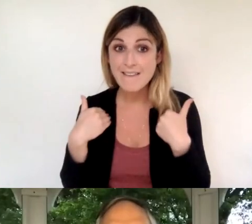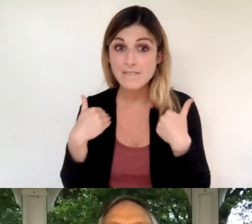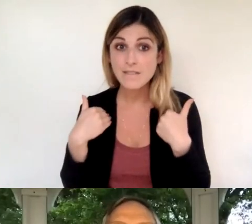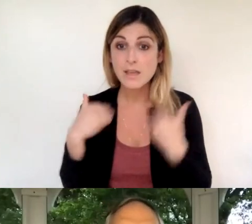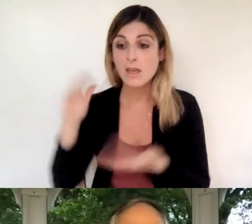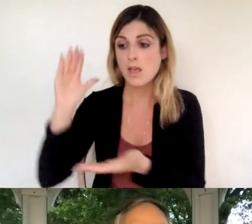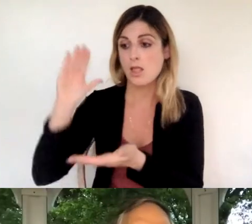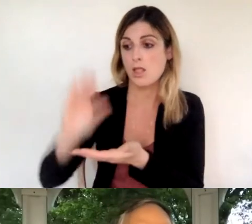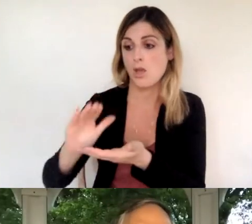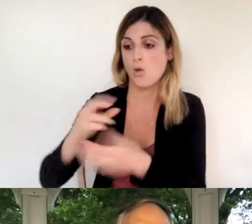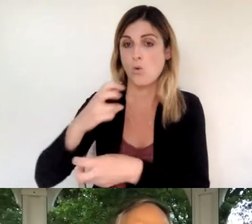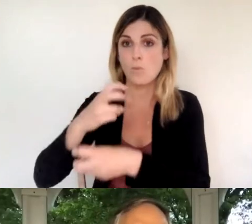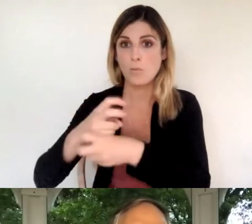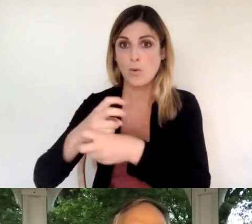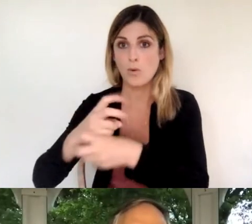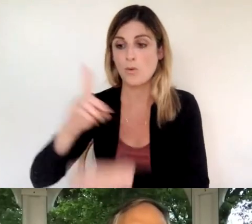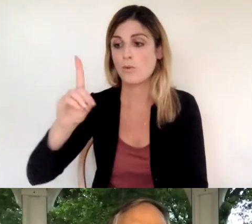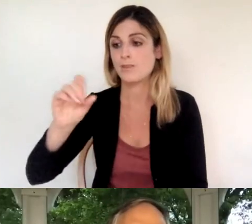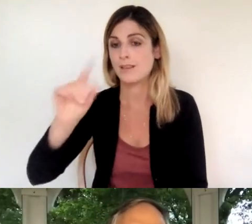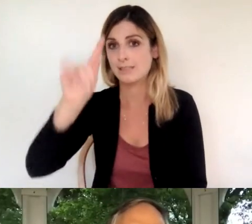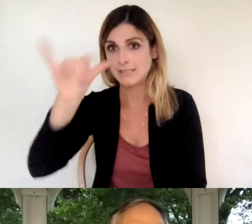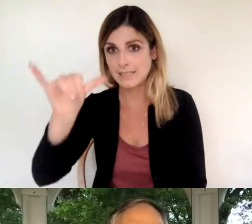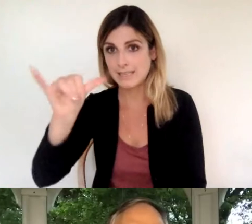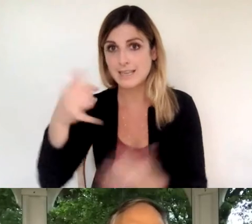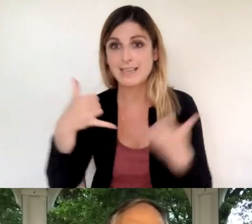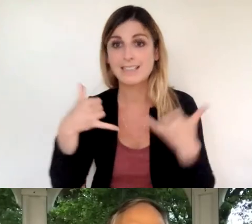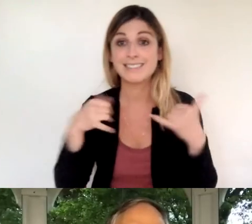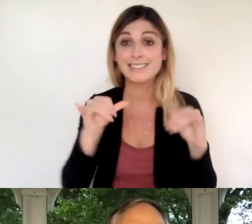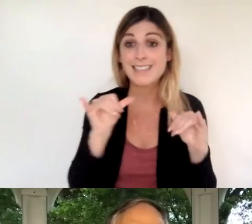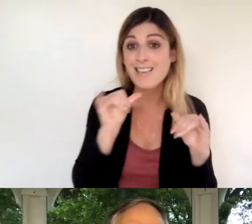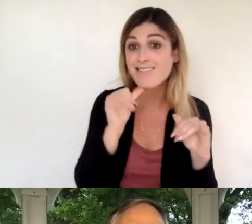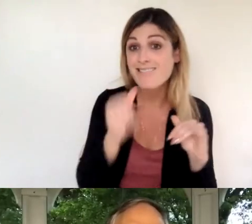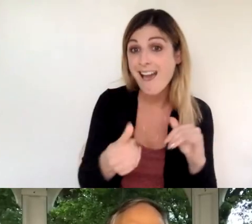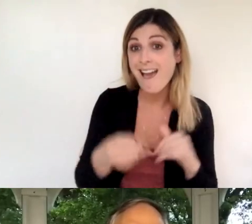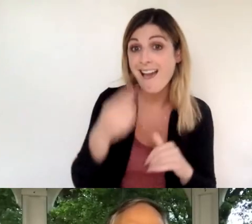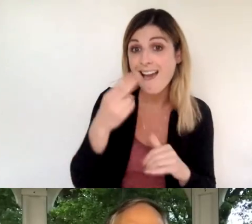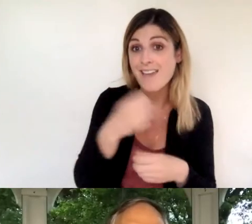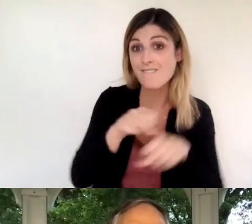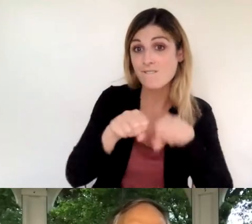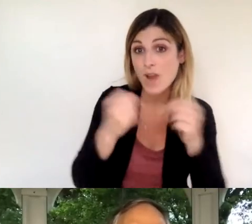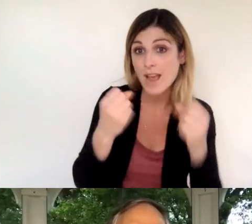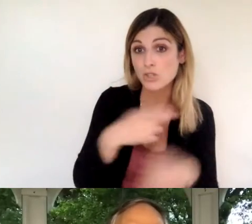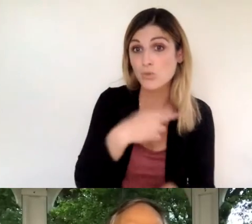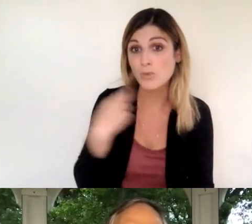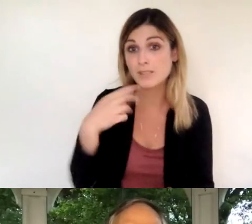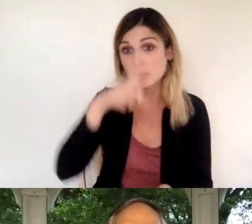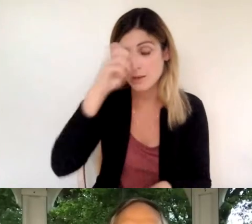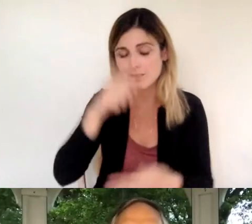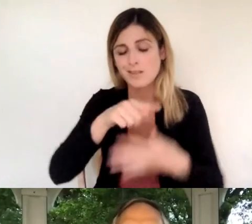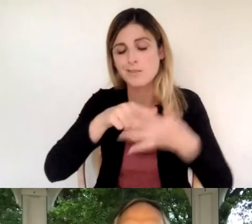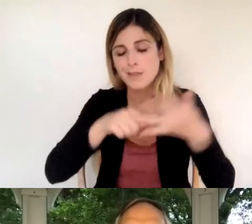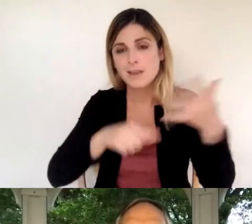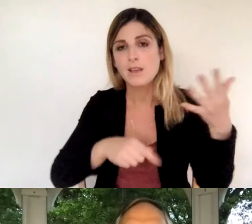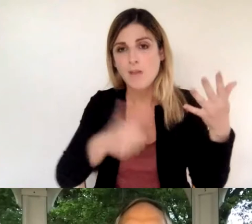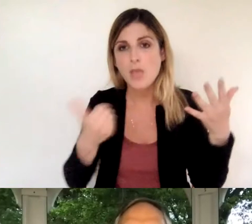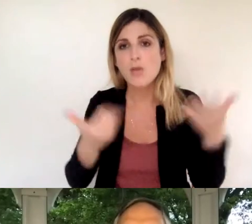density than average and still not be at a high fracture risk. There are lots of other factors that have an effect.